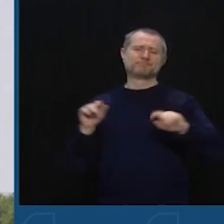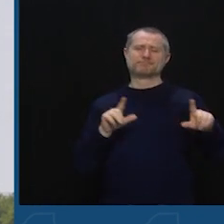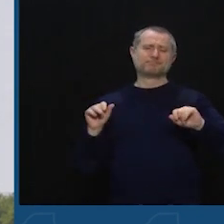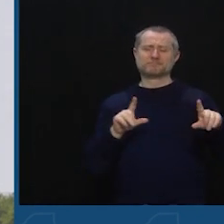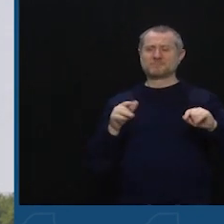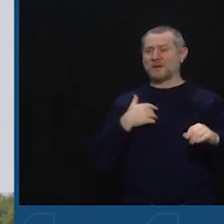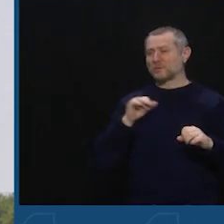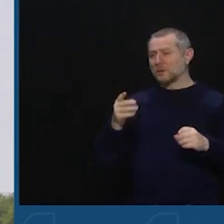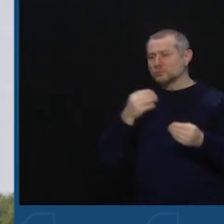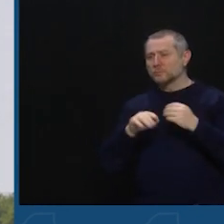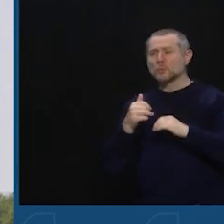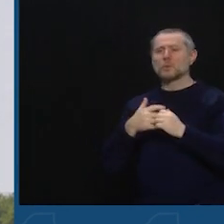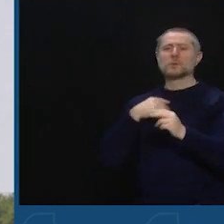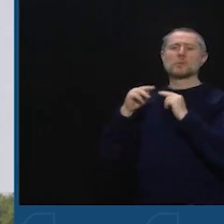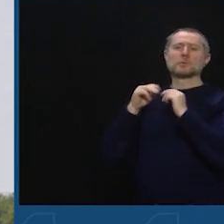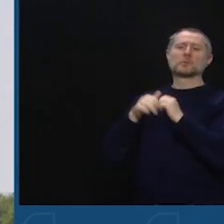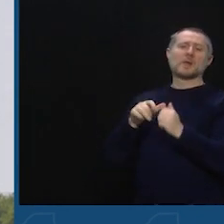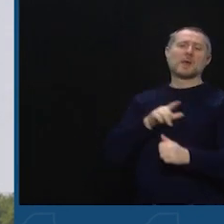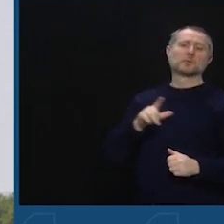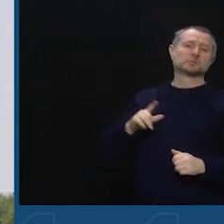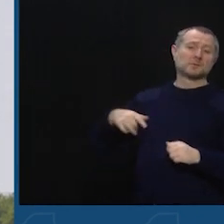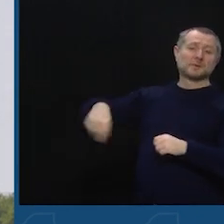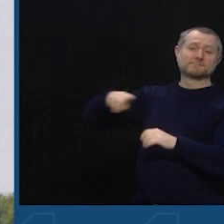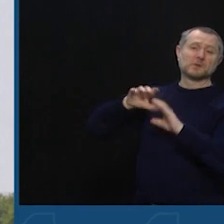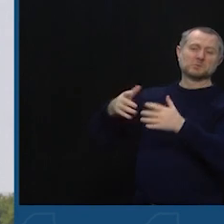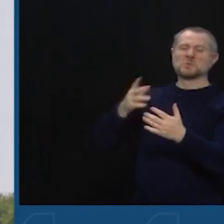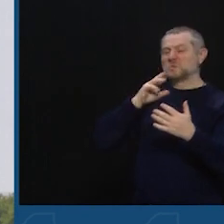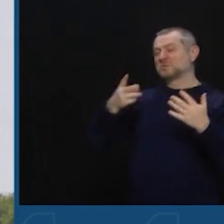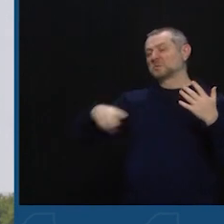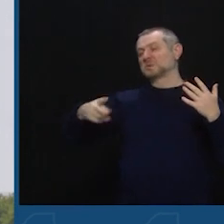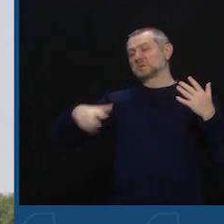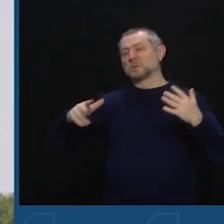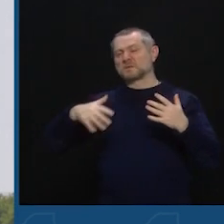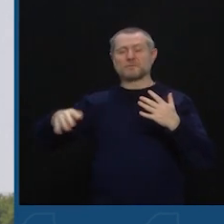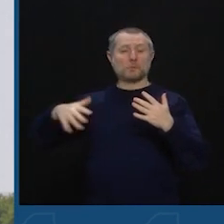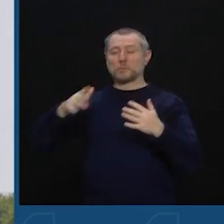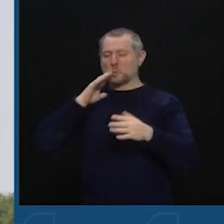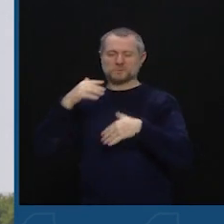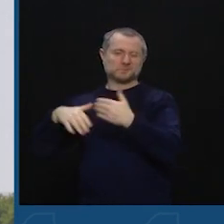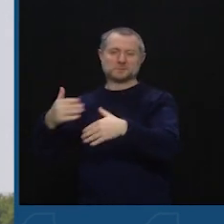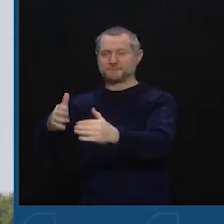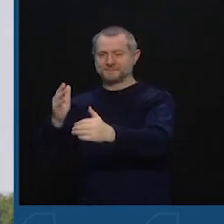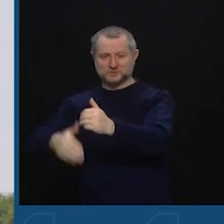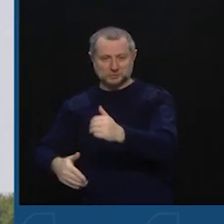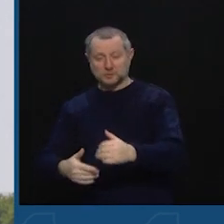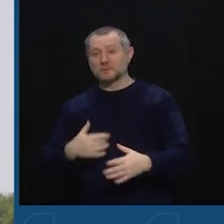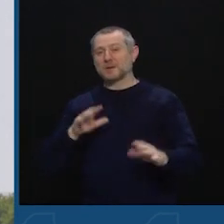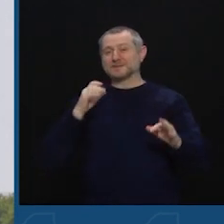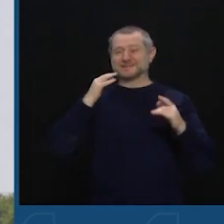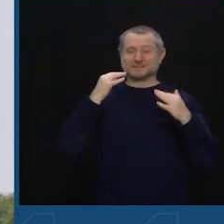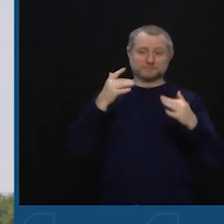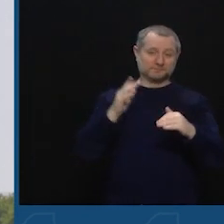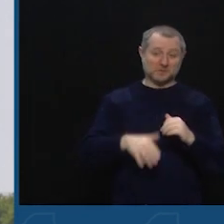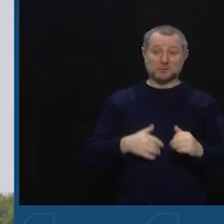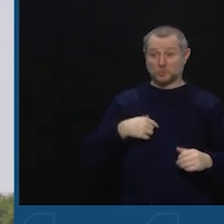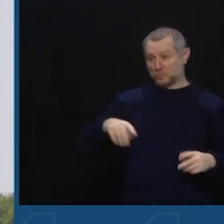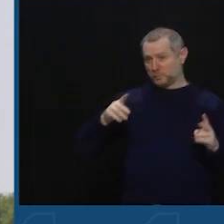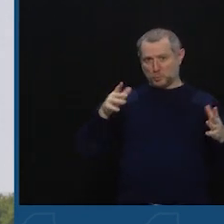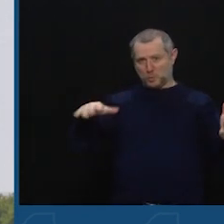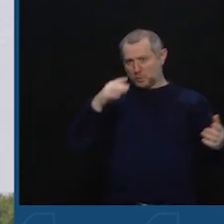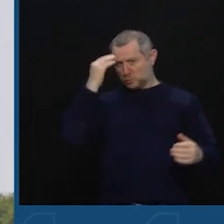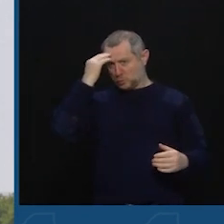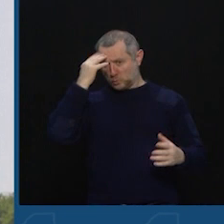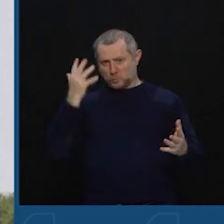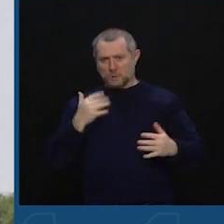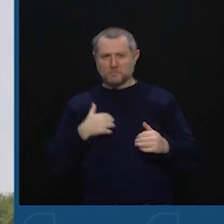our legislature in the next couple of weeks. We're going to get it done. Let's get it done on time. Let's give people the knowledge that they have the boldest,